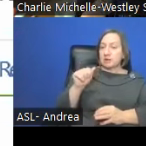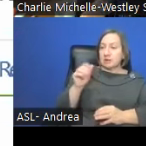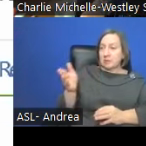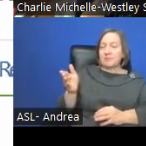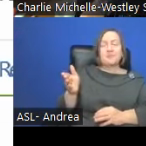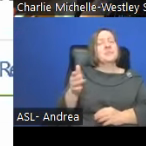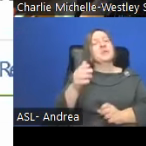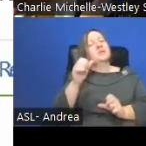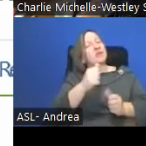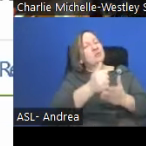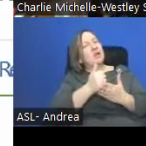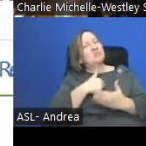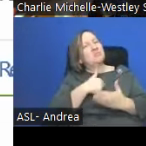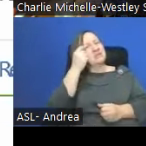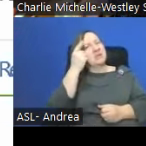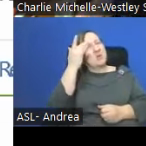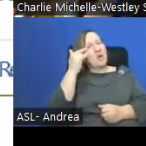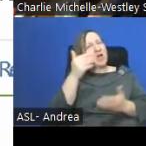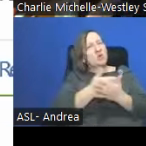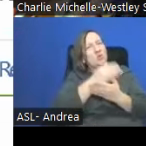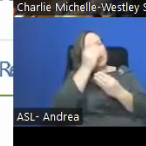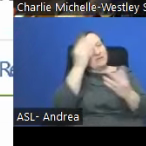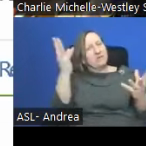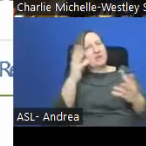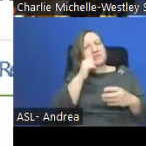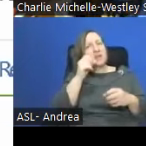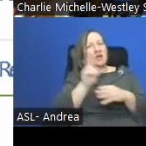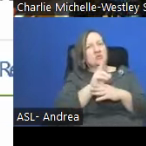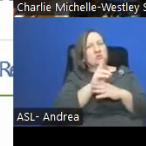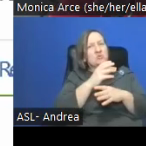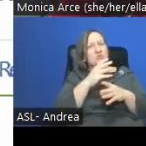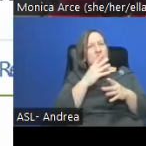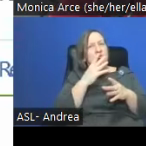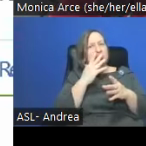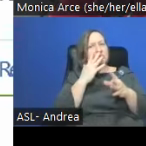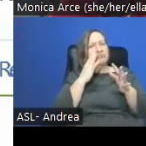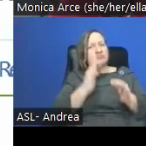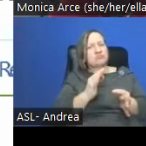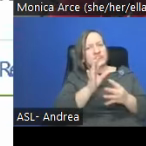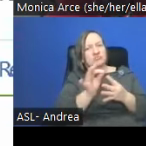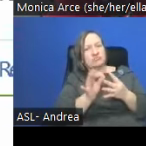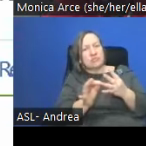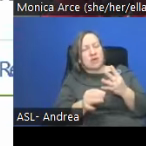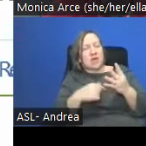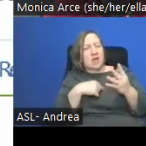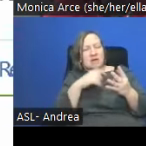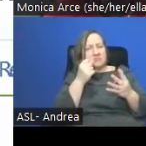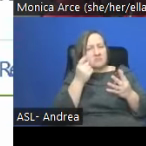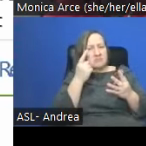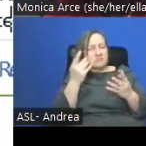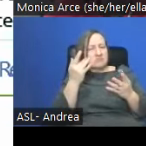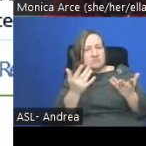Can you help me understand why this new information would not be used to determine findings? I'm missing something here